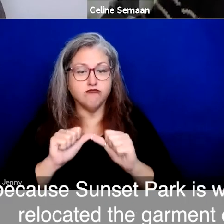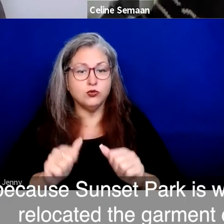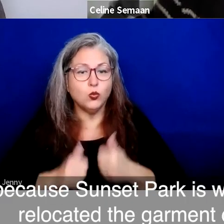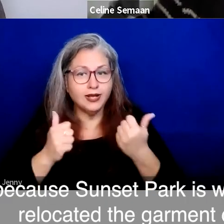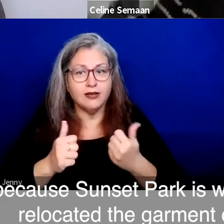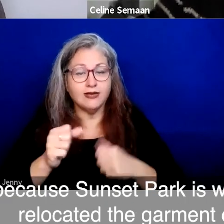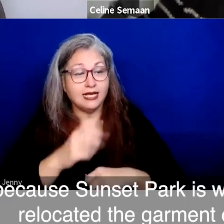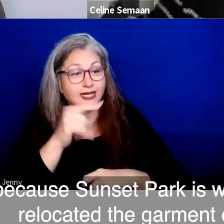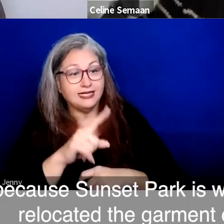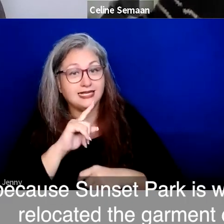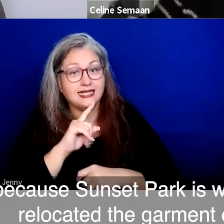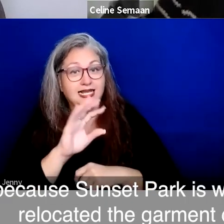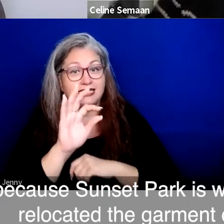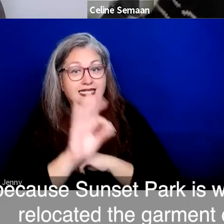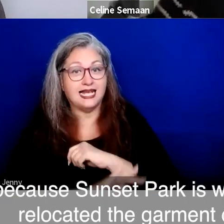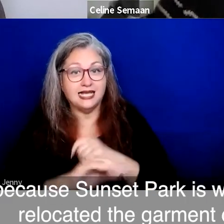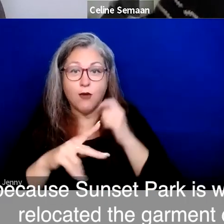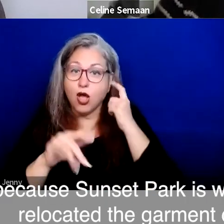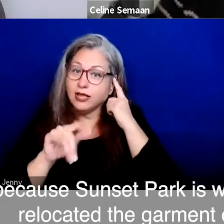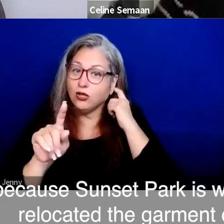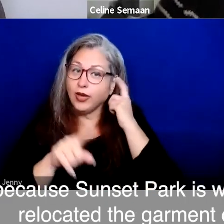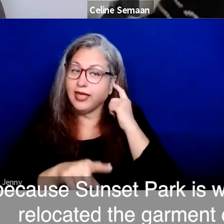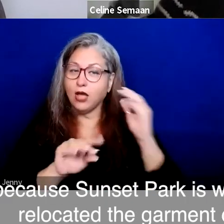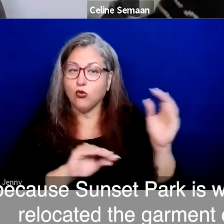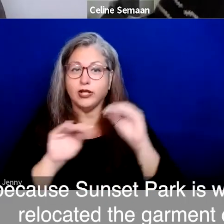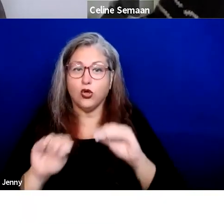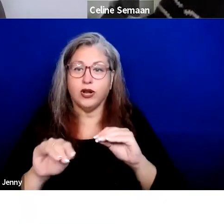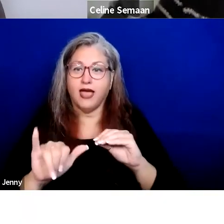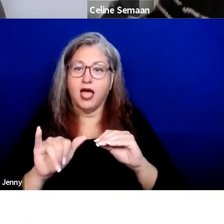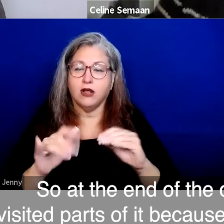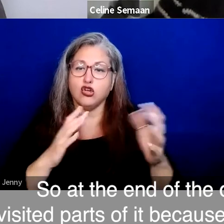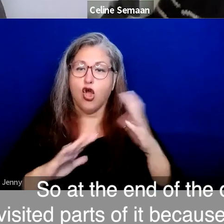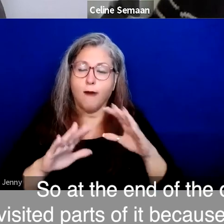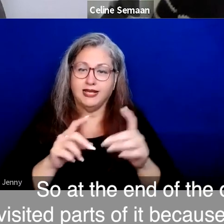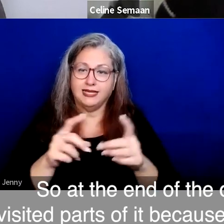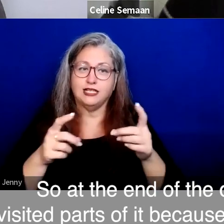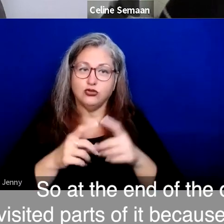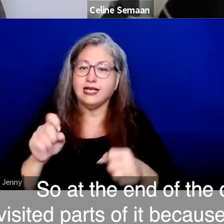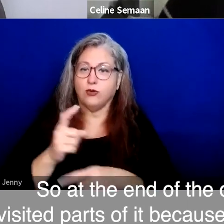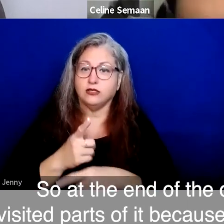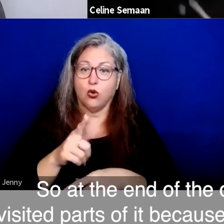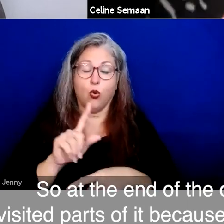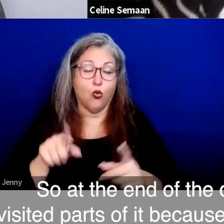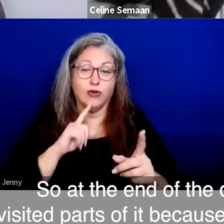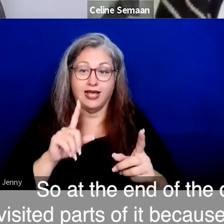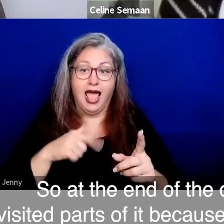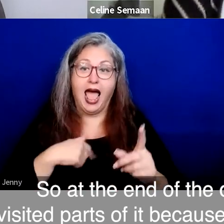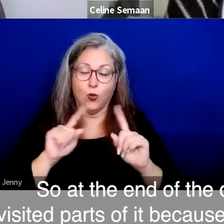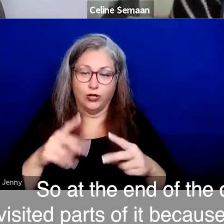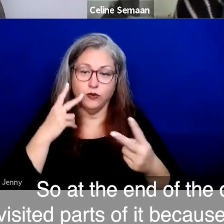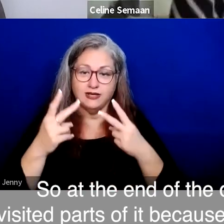even though because Sunset Park is where they relocated the garment district. That's right. That's So right. at the end of the day, I